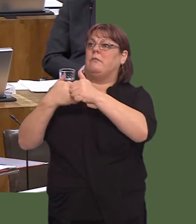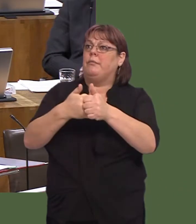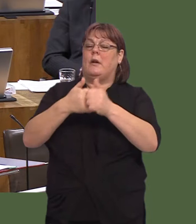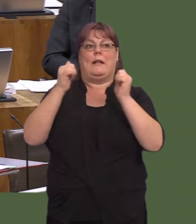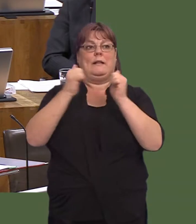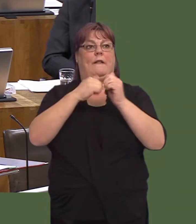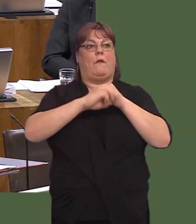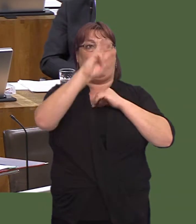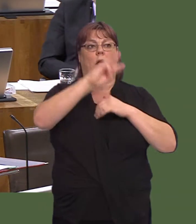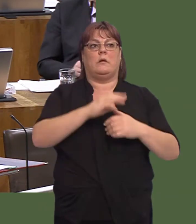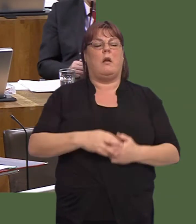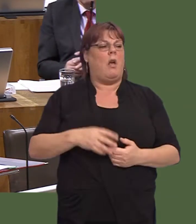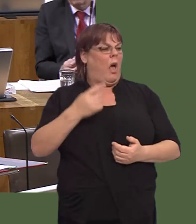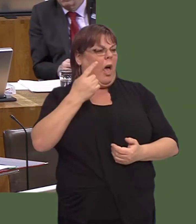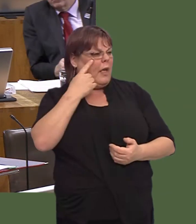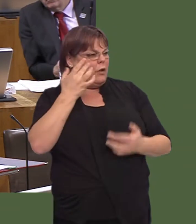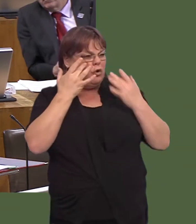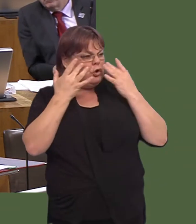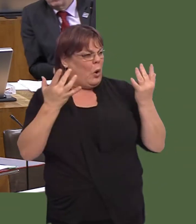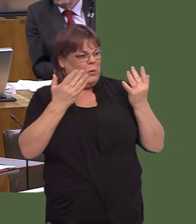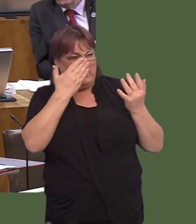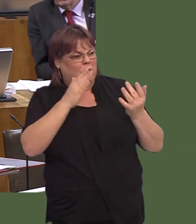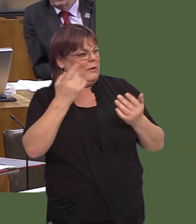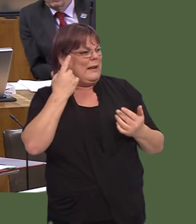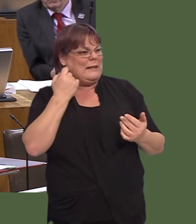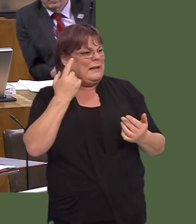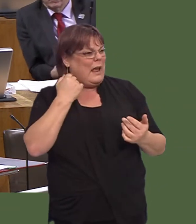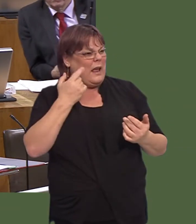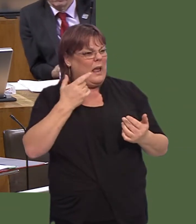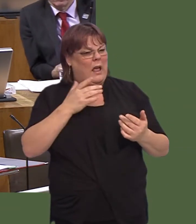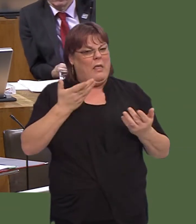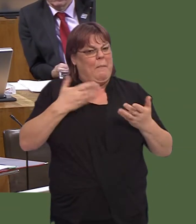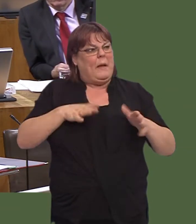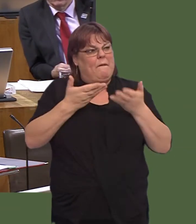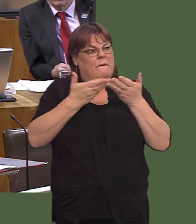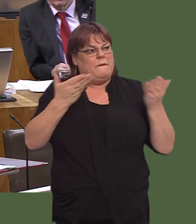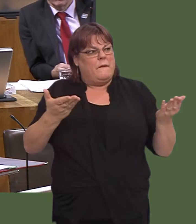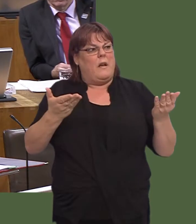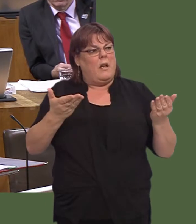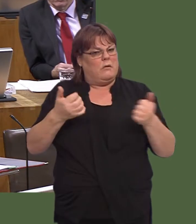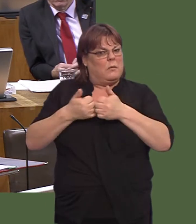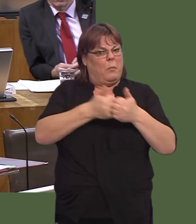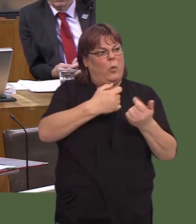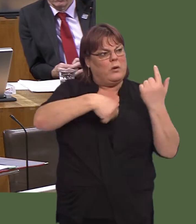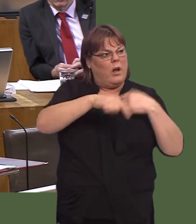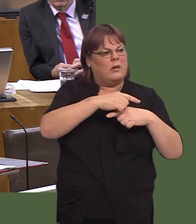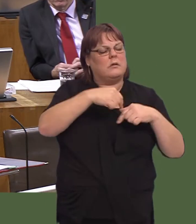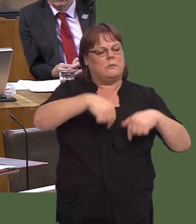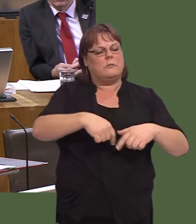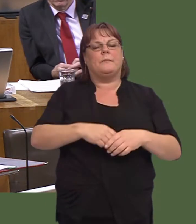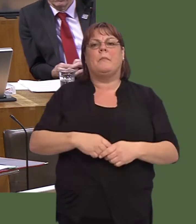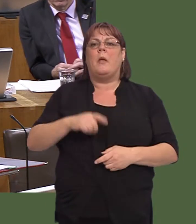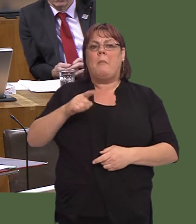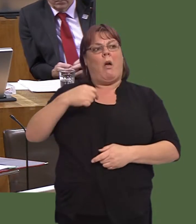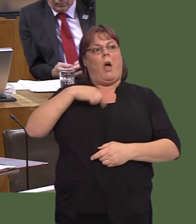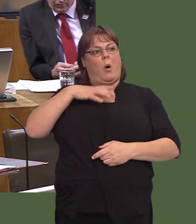I think that they've shown that with their actions last night, in fairness. It's not as if that they haven't been supportive of the amendments that we have put down. Look, the perspective I have is